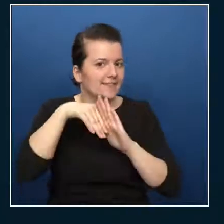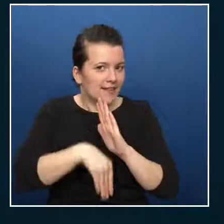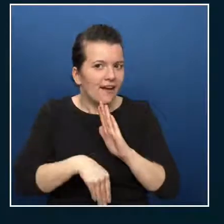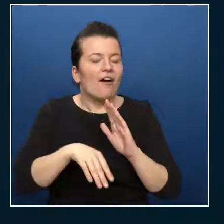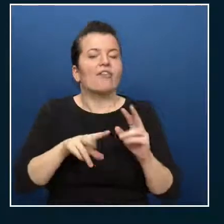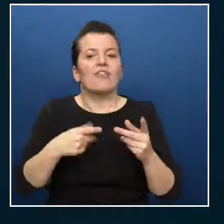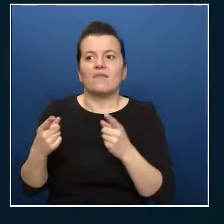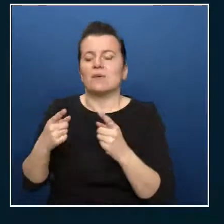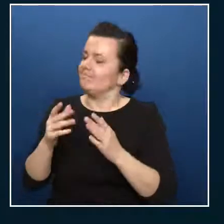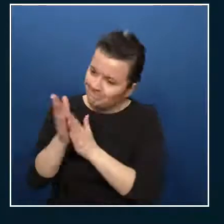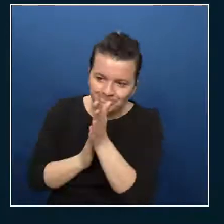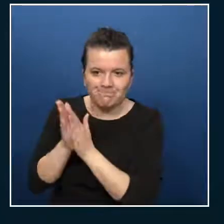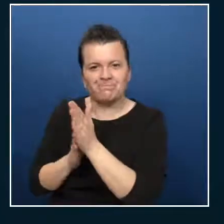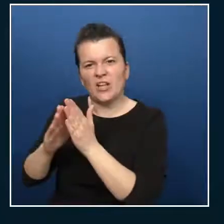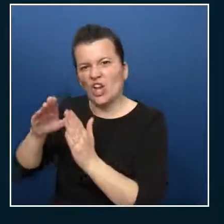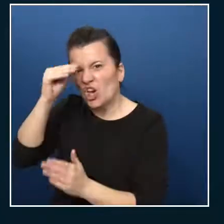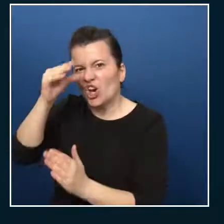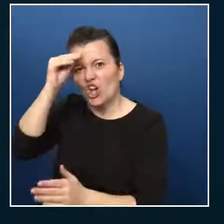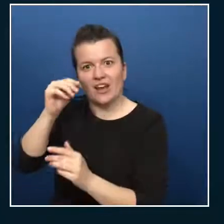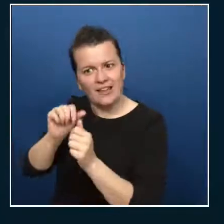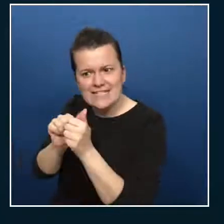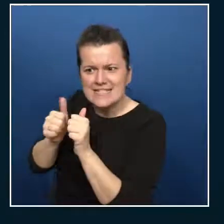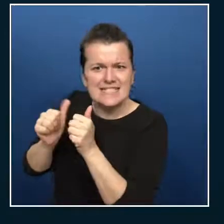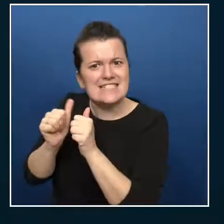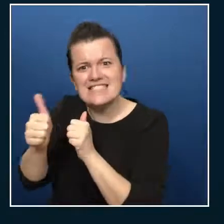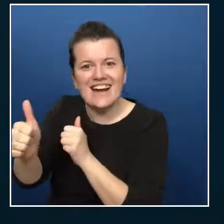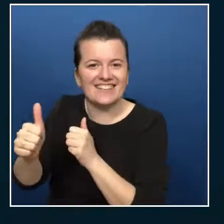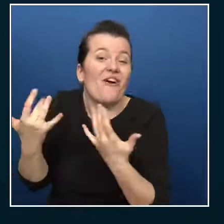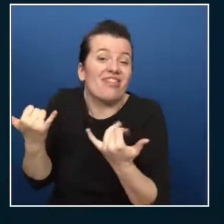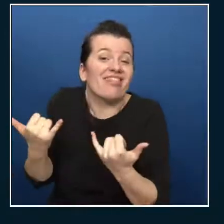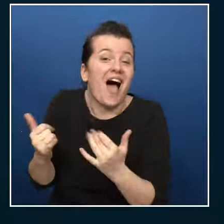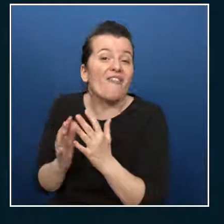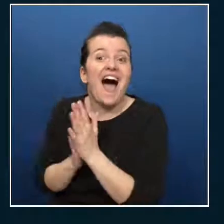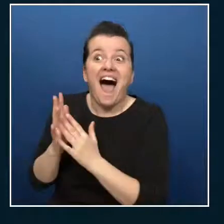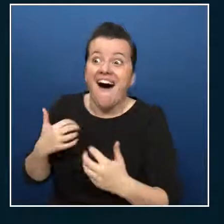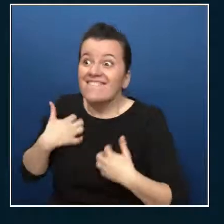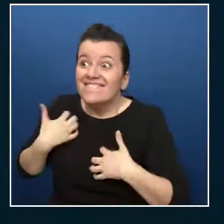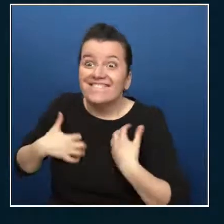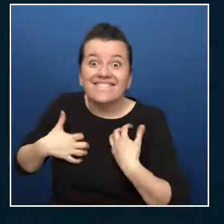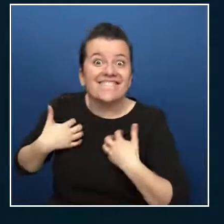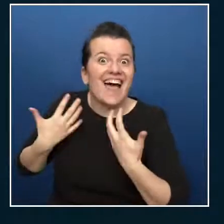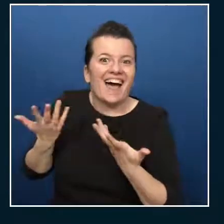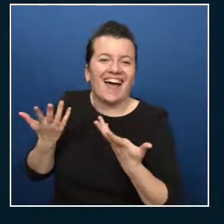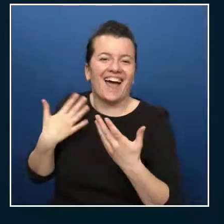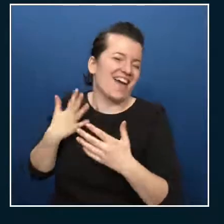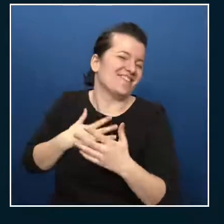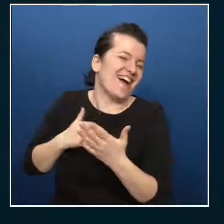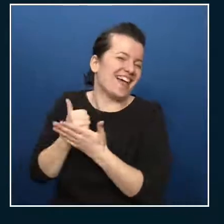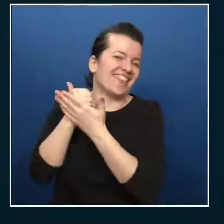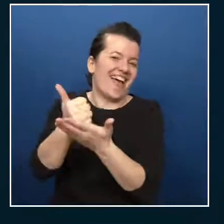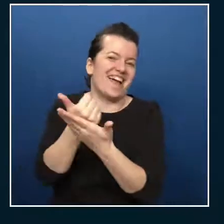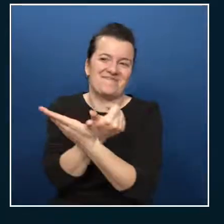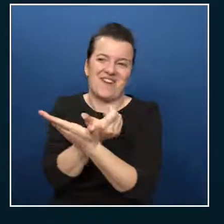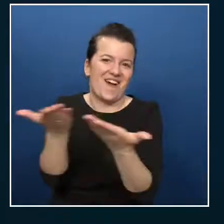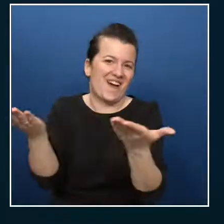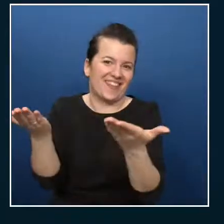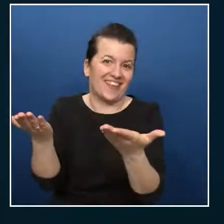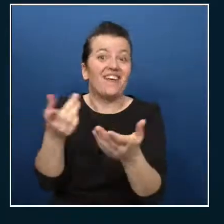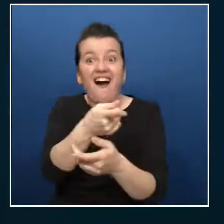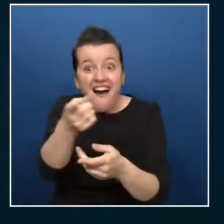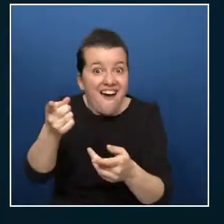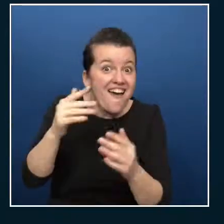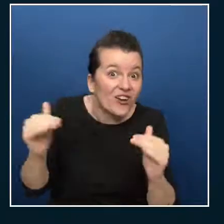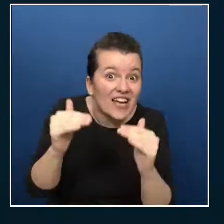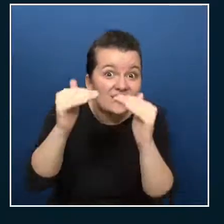fired up and excited, and I'm excited to help other organization move to the cloud. So